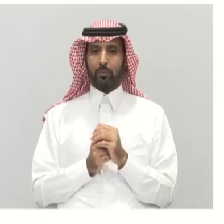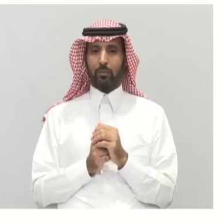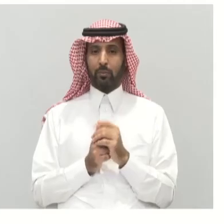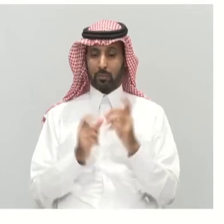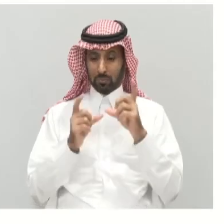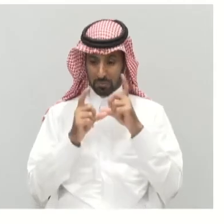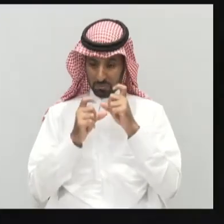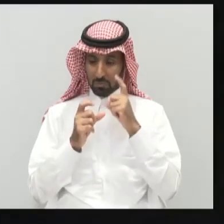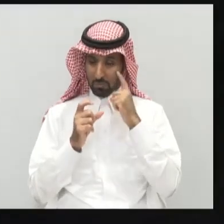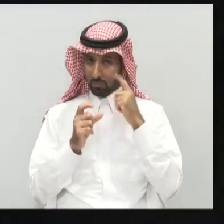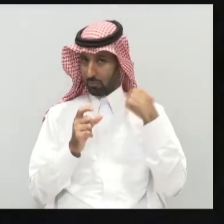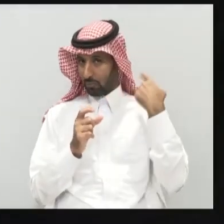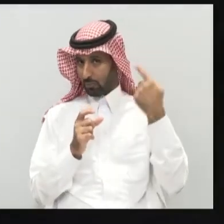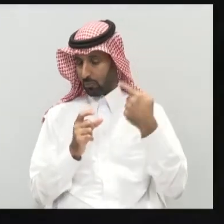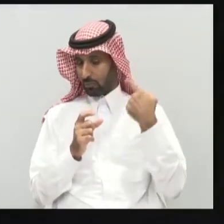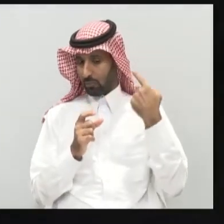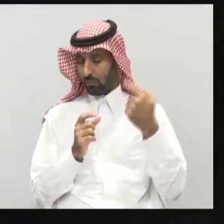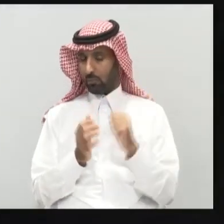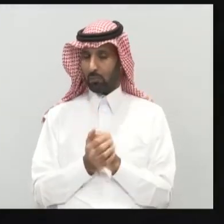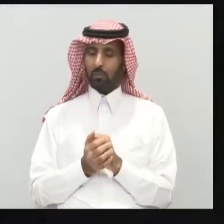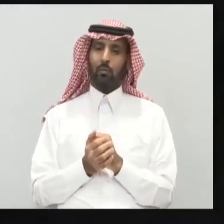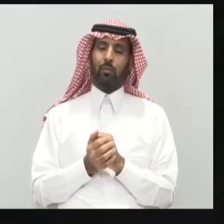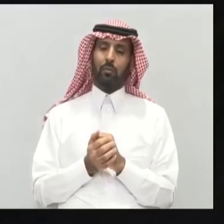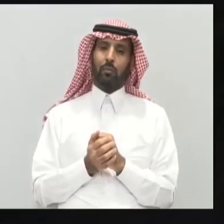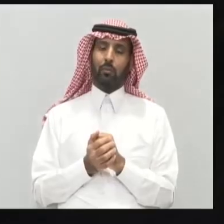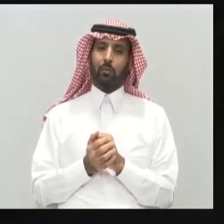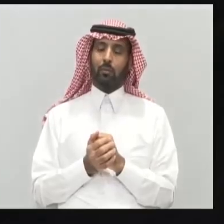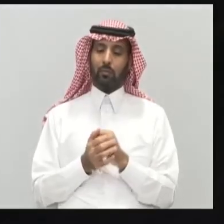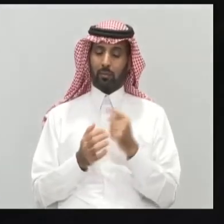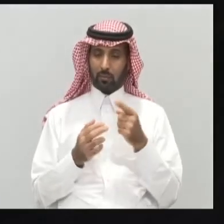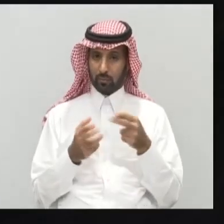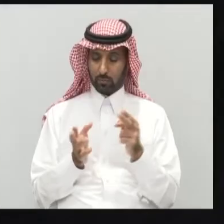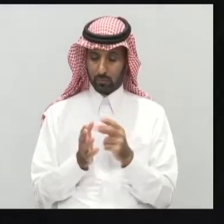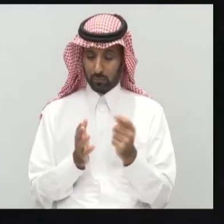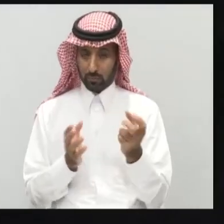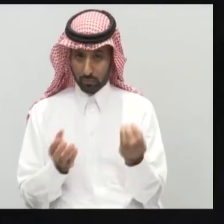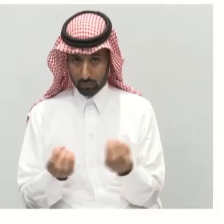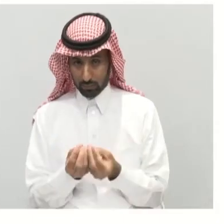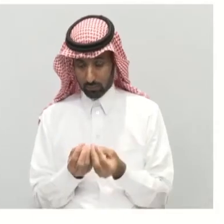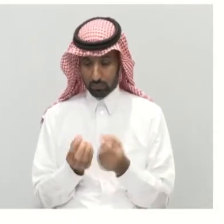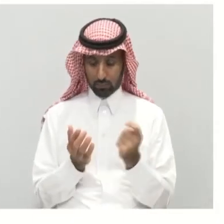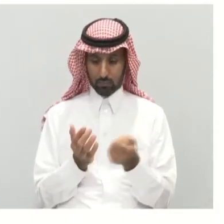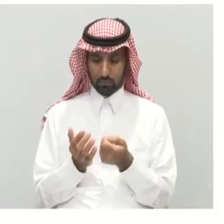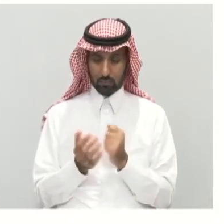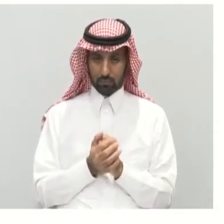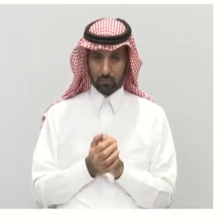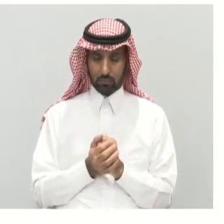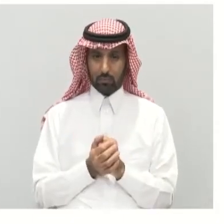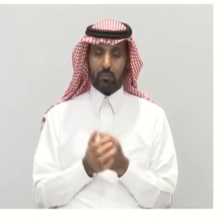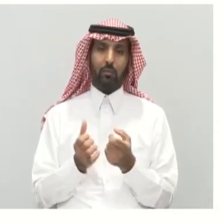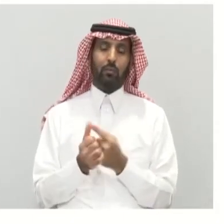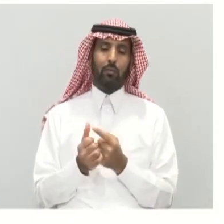video, think about it, okay? And then let's do it together. So the